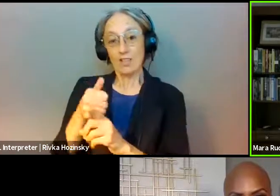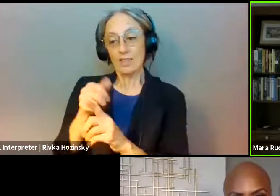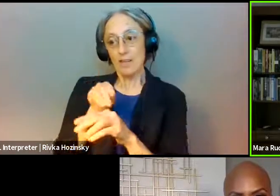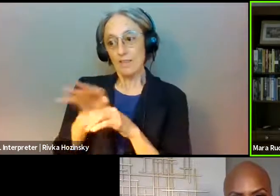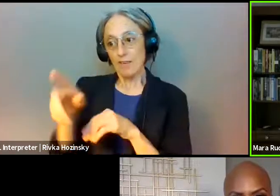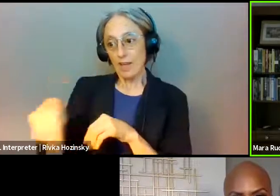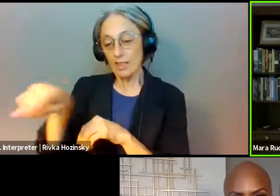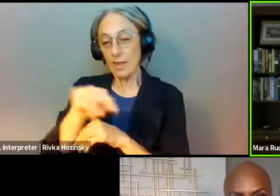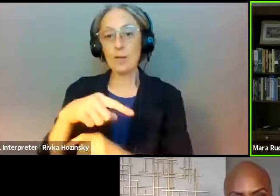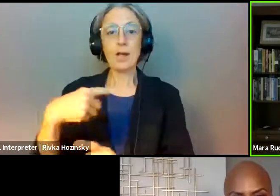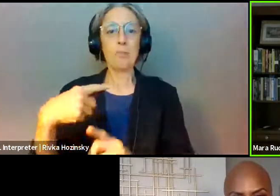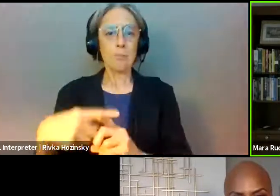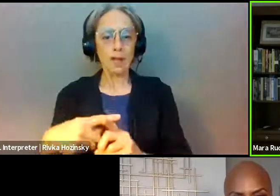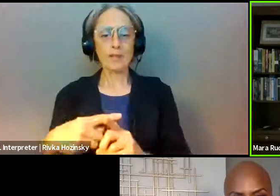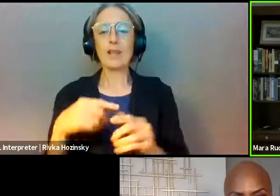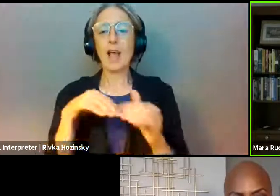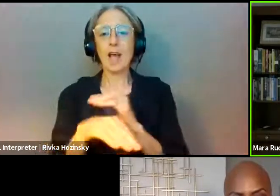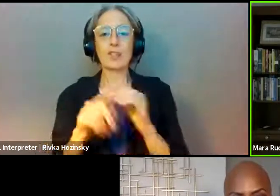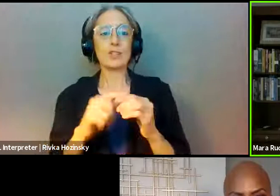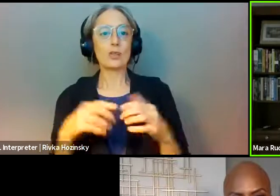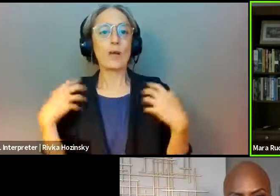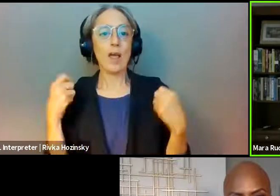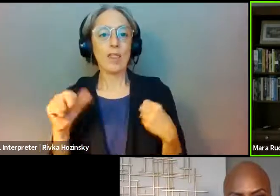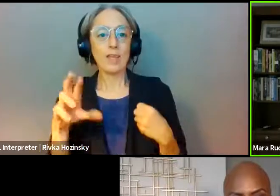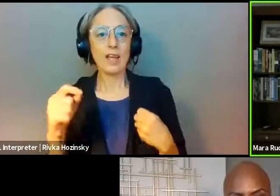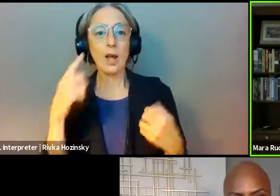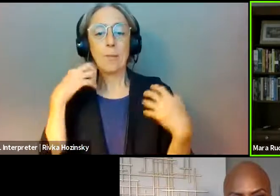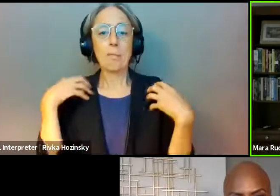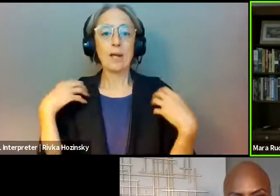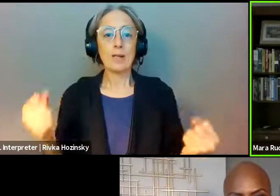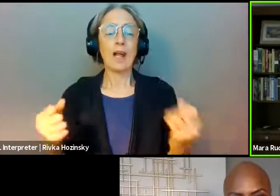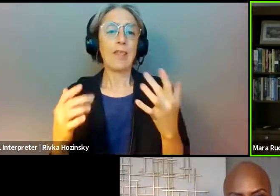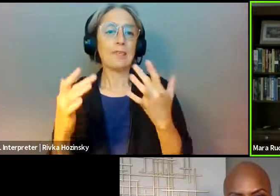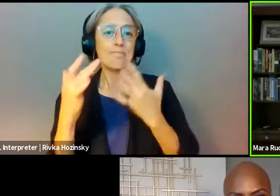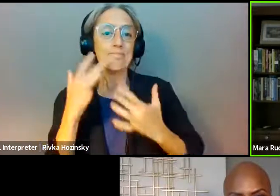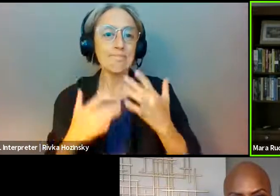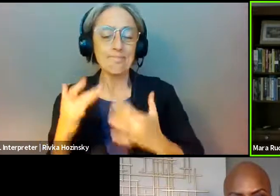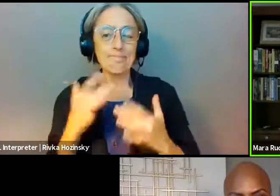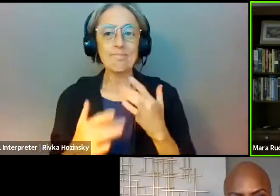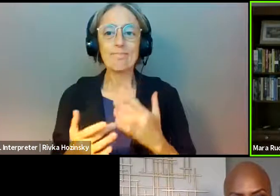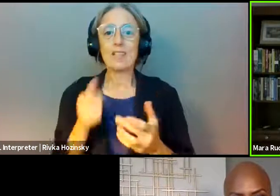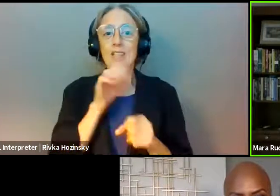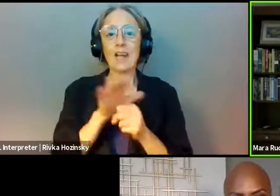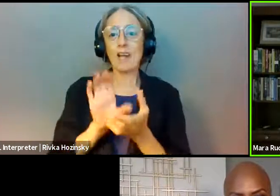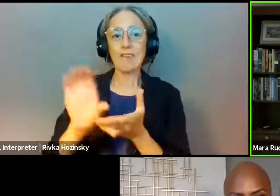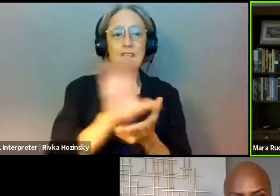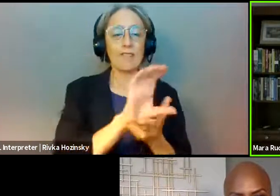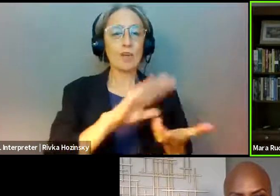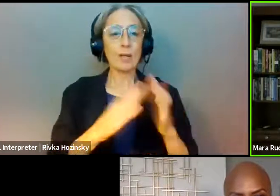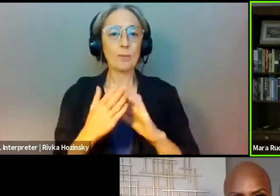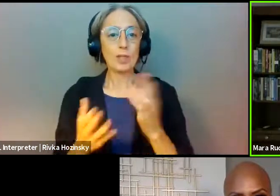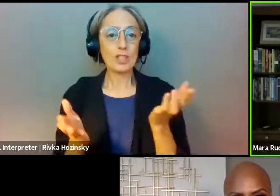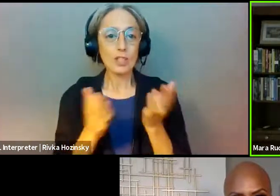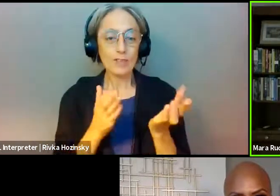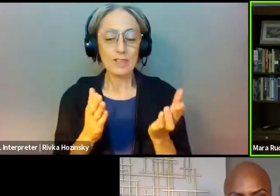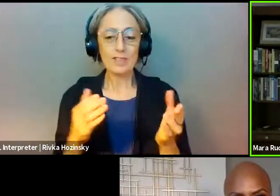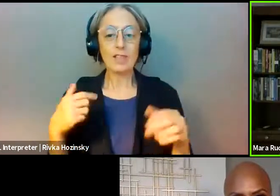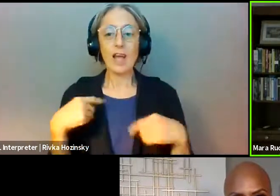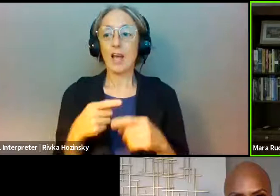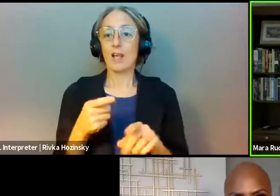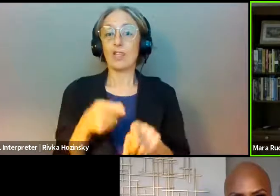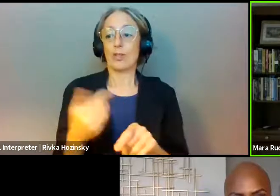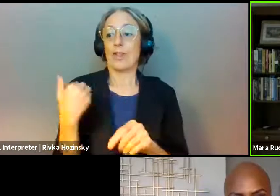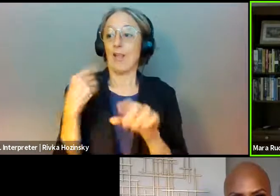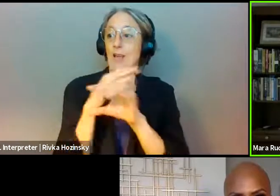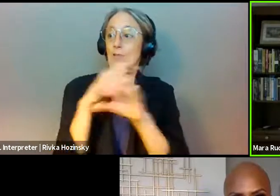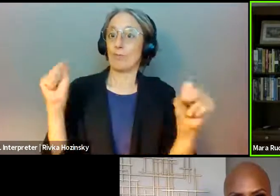strained access to healthcare and mental health resources, inadequate funding and support for community-based services, and, in the last administration,